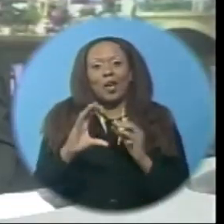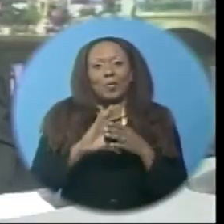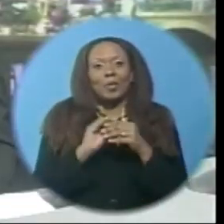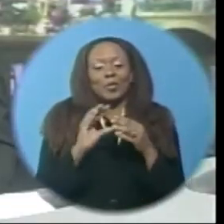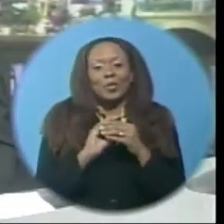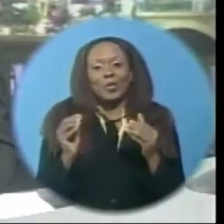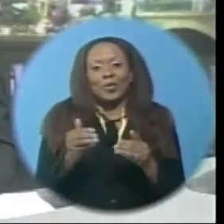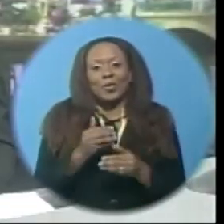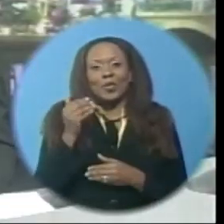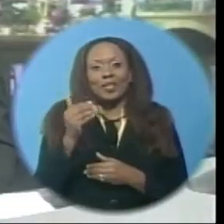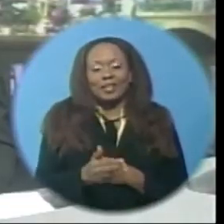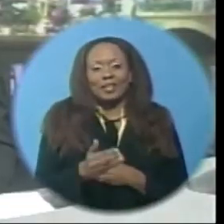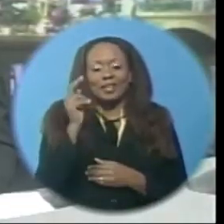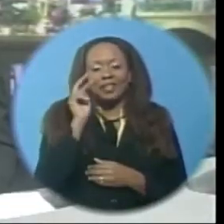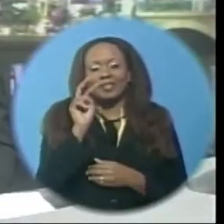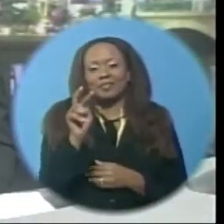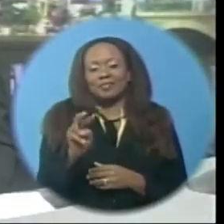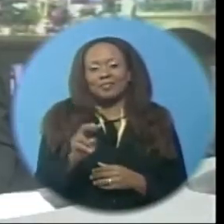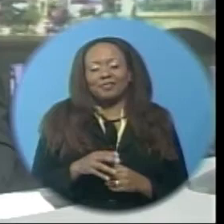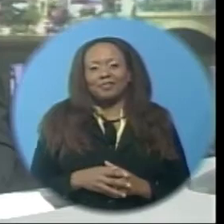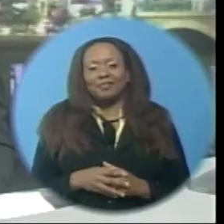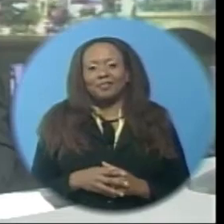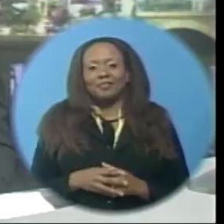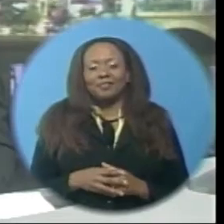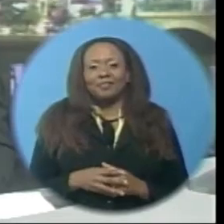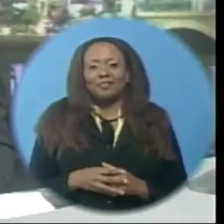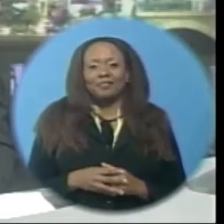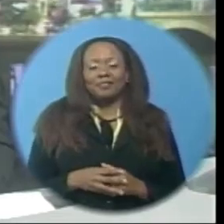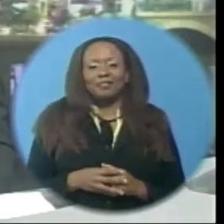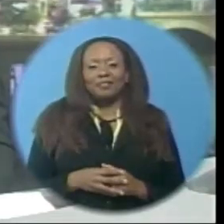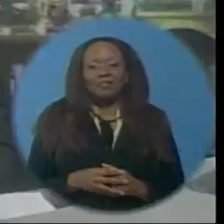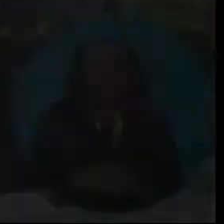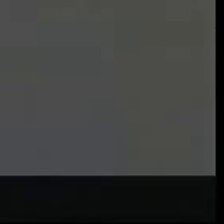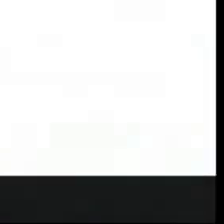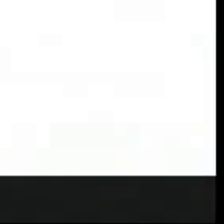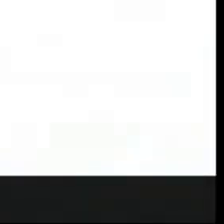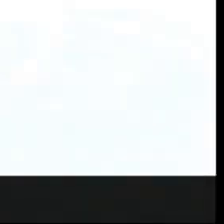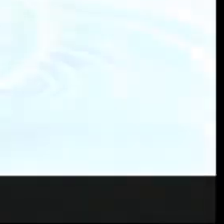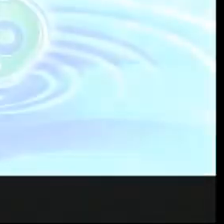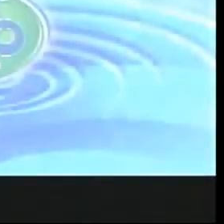After the break, we'll take a look at stories making headlines across our region.